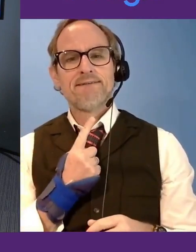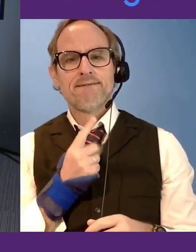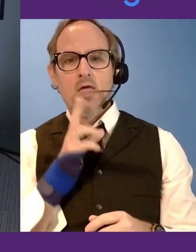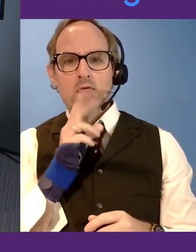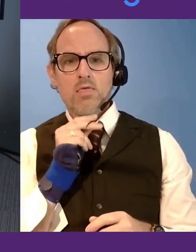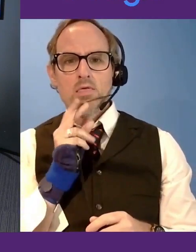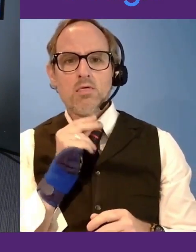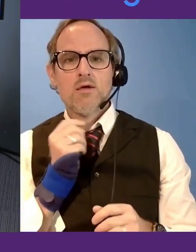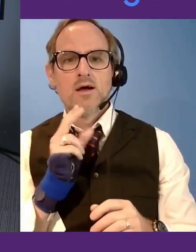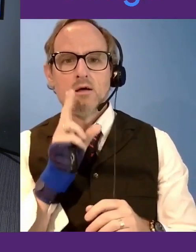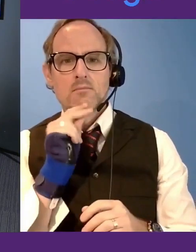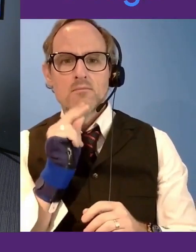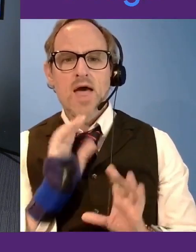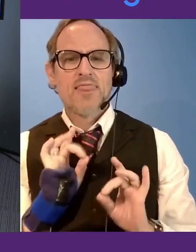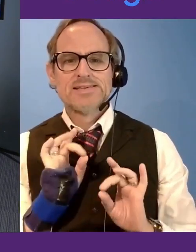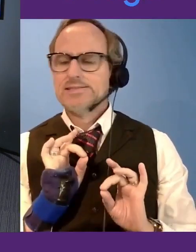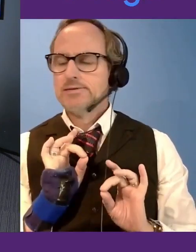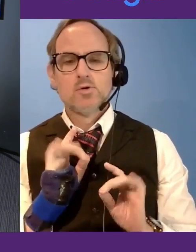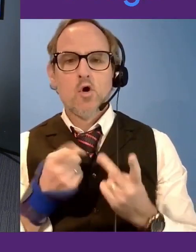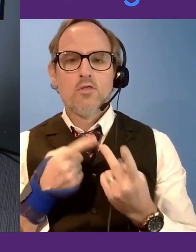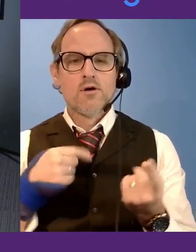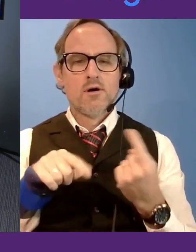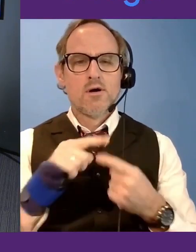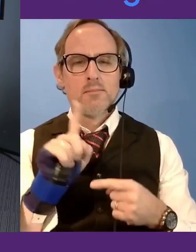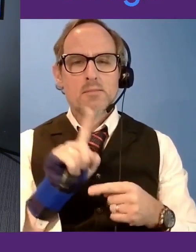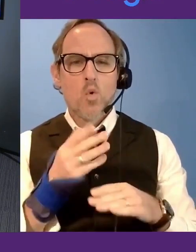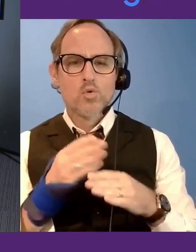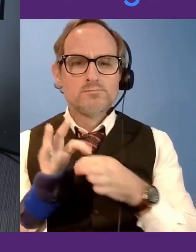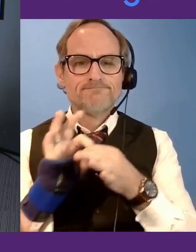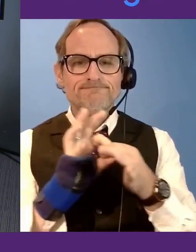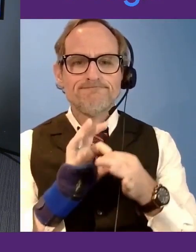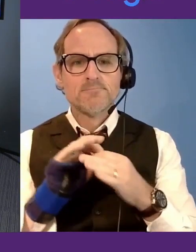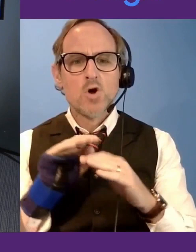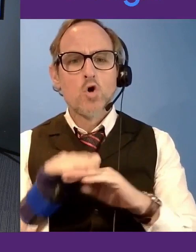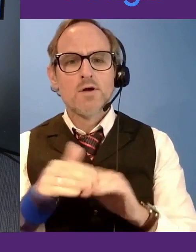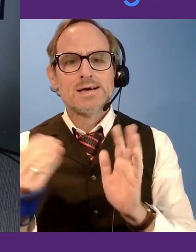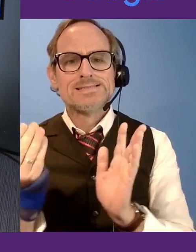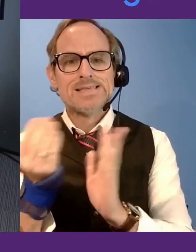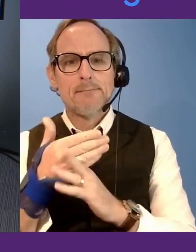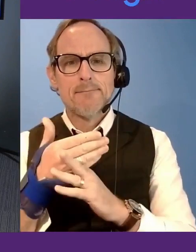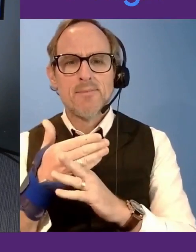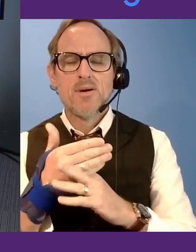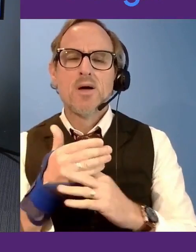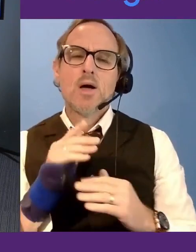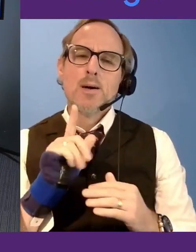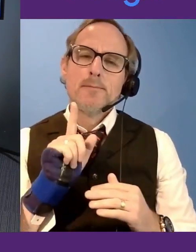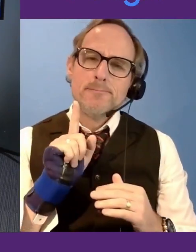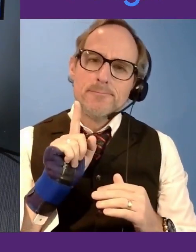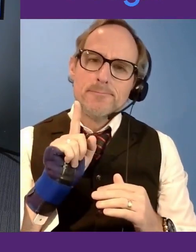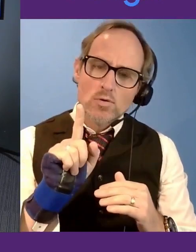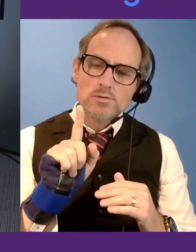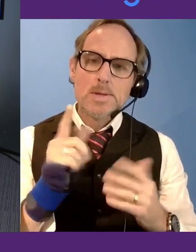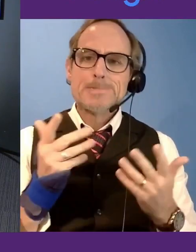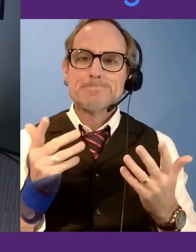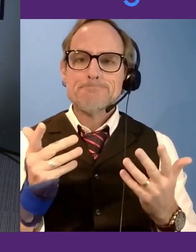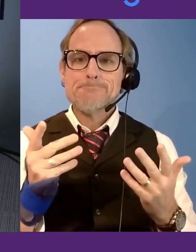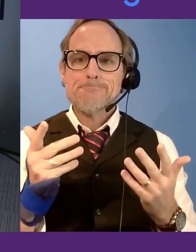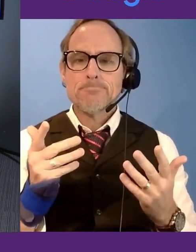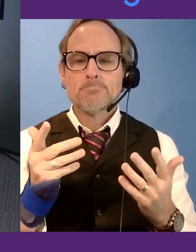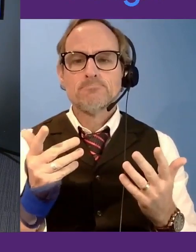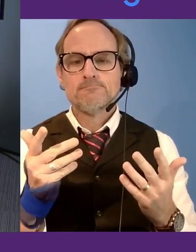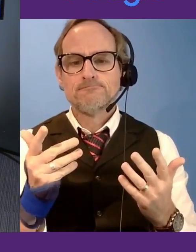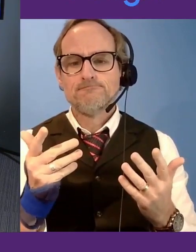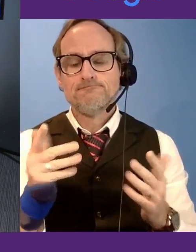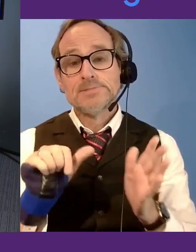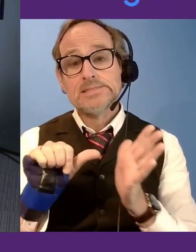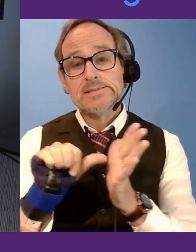championship, but certainly far from the top, being able to make budgetary requests and things like that. And my